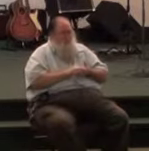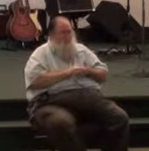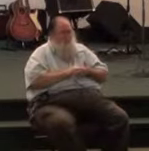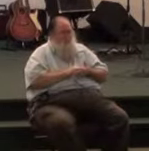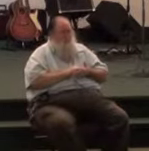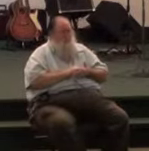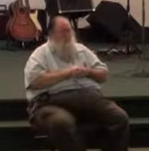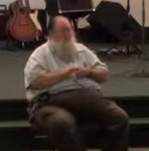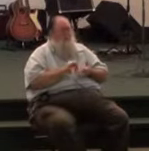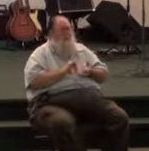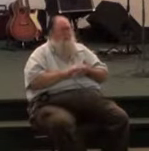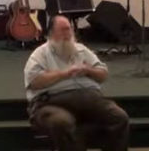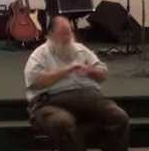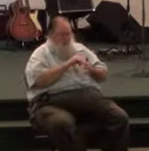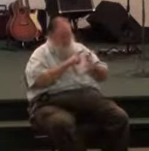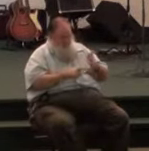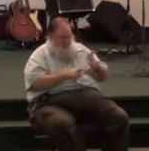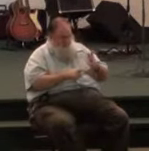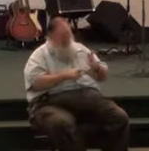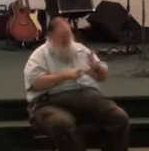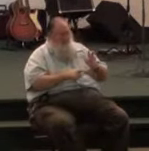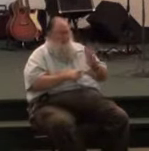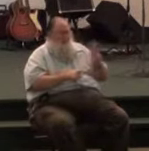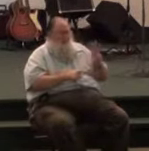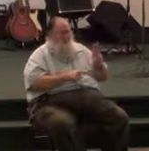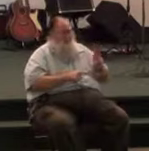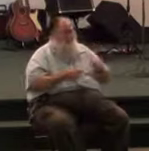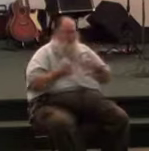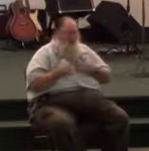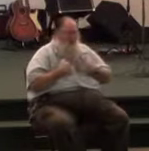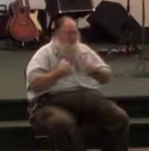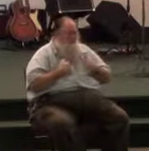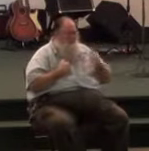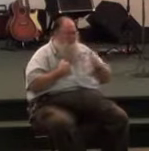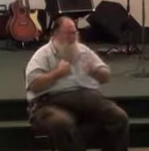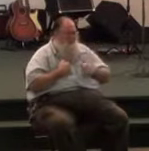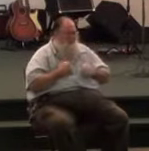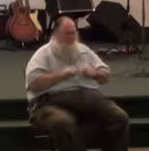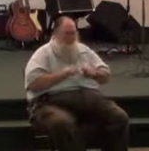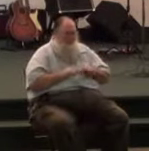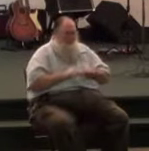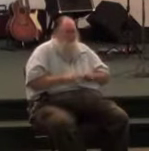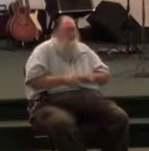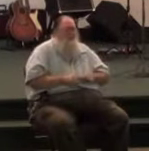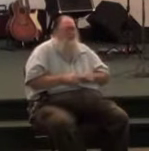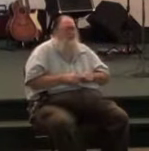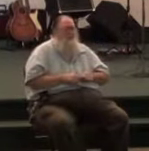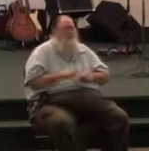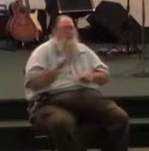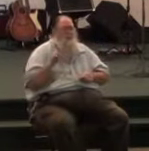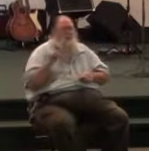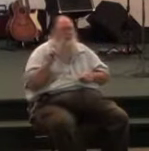That's six. I've got ten. Can't go there. Barnabas introduces Saul to the